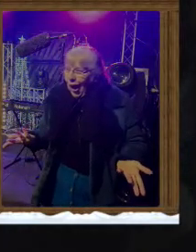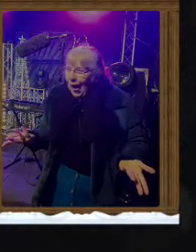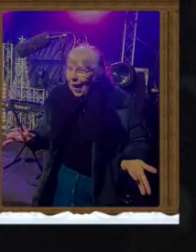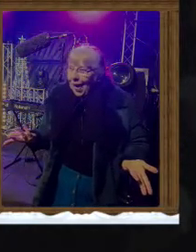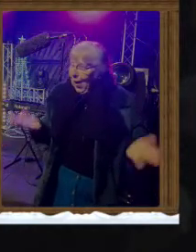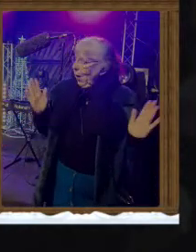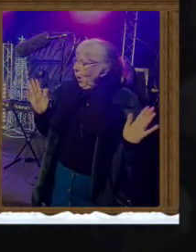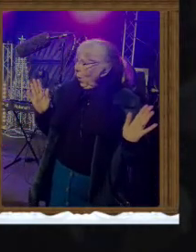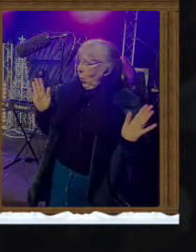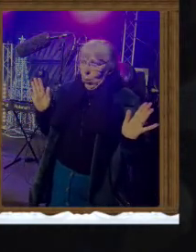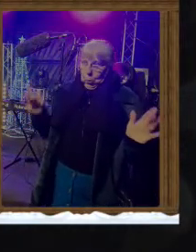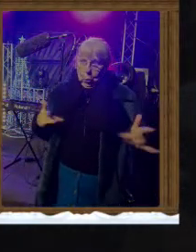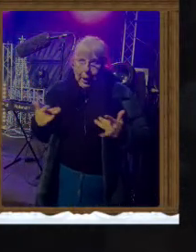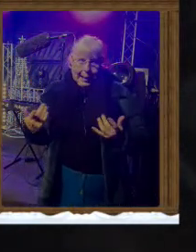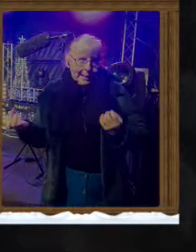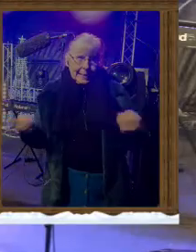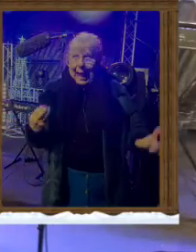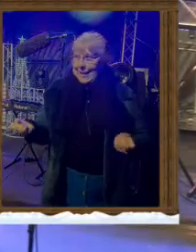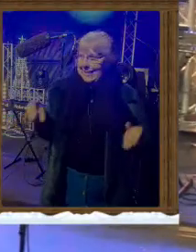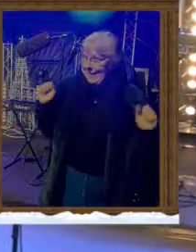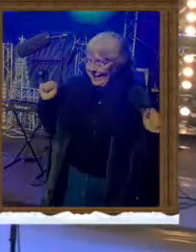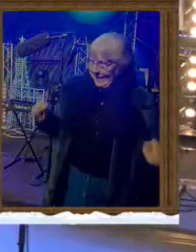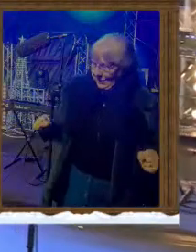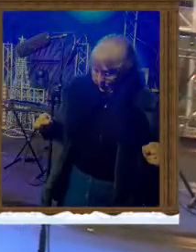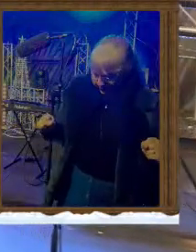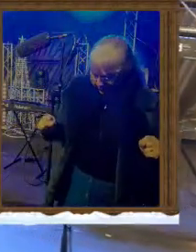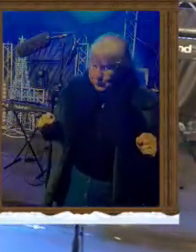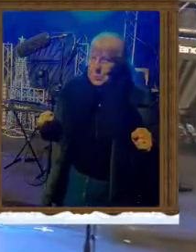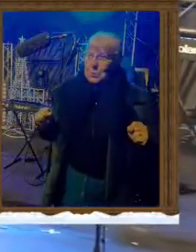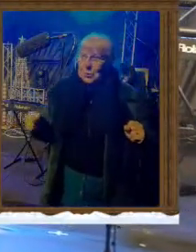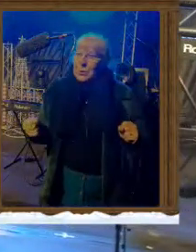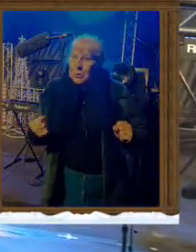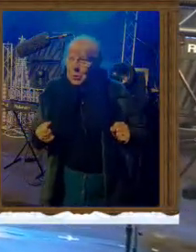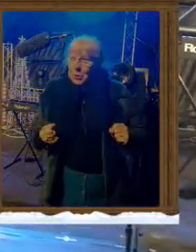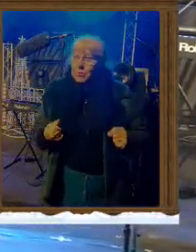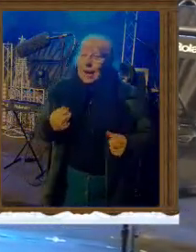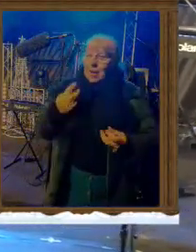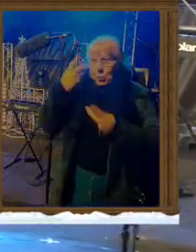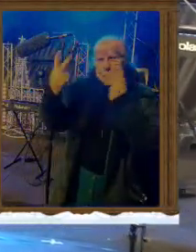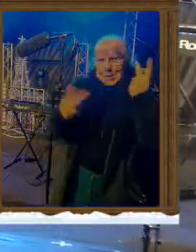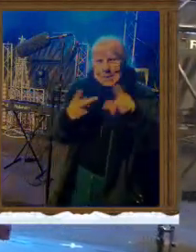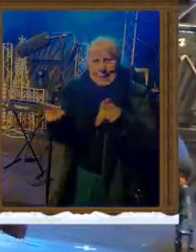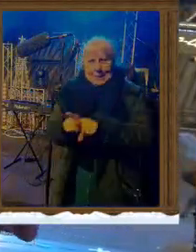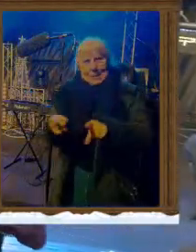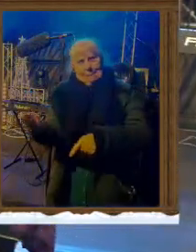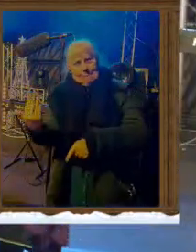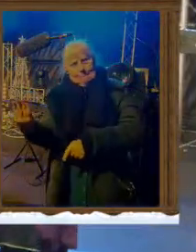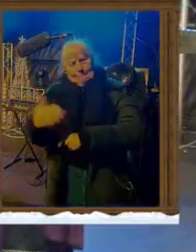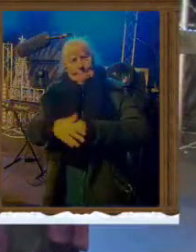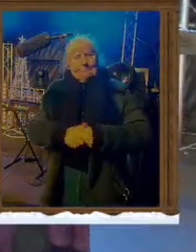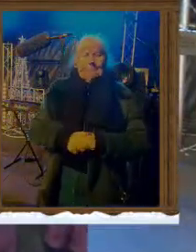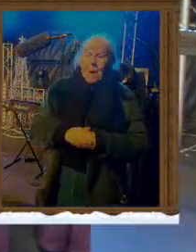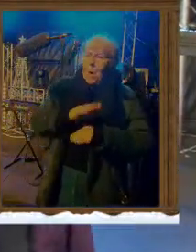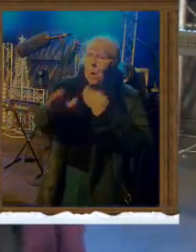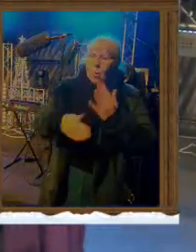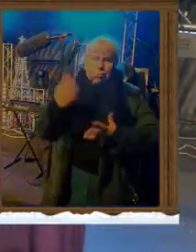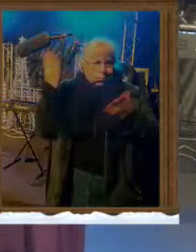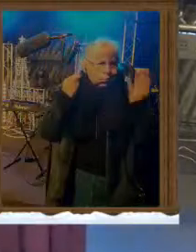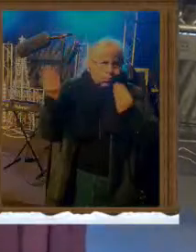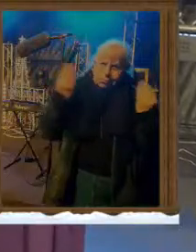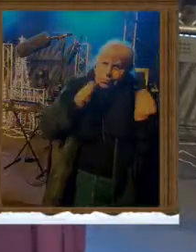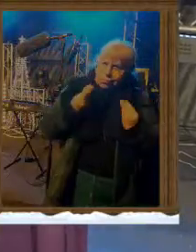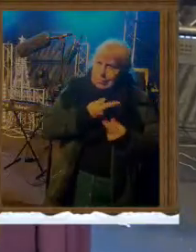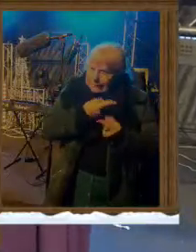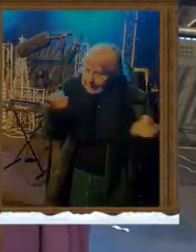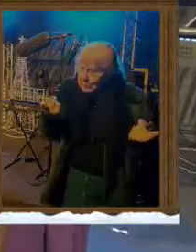Oh, some people are very excited. We have some fans. Very. Well, I hope we're going to sing that loud. We want to hear everybody. Elsa needs